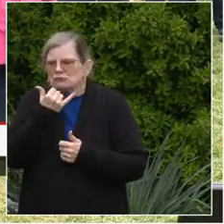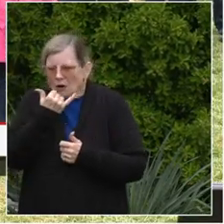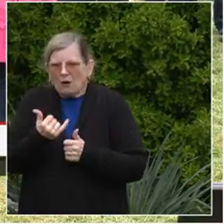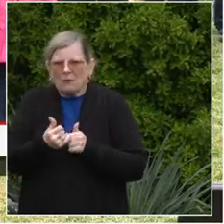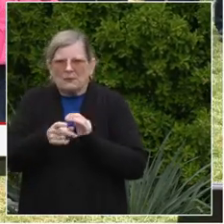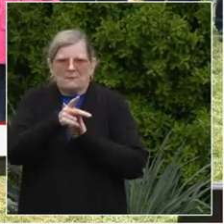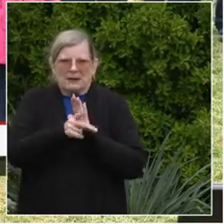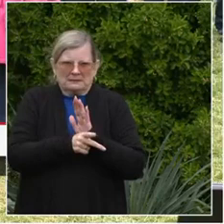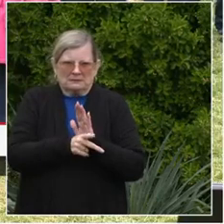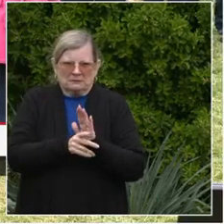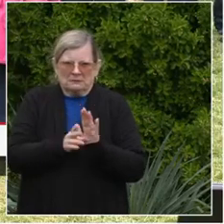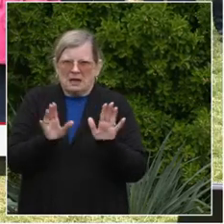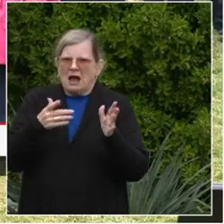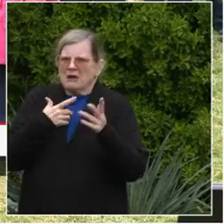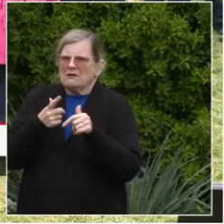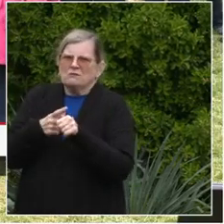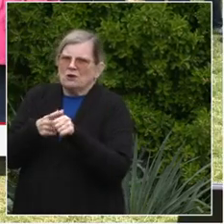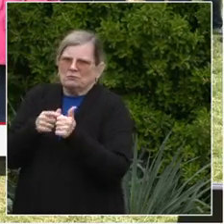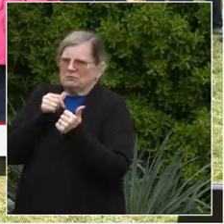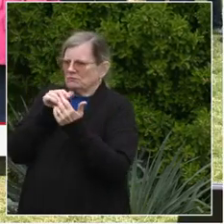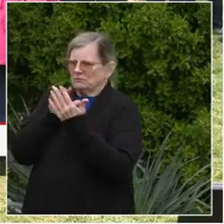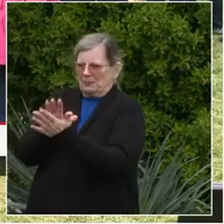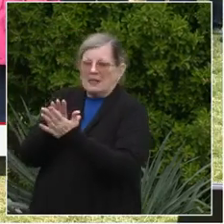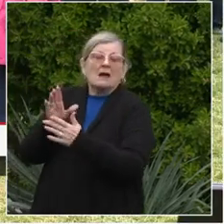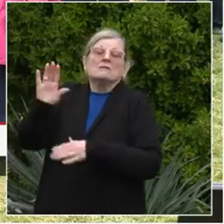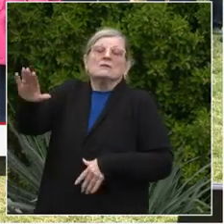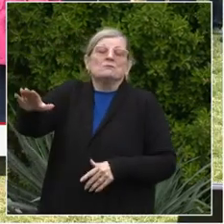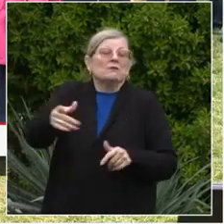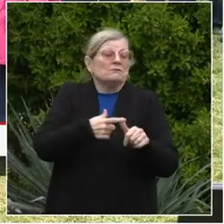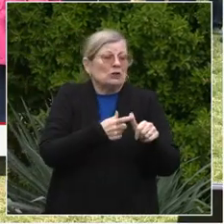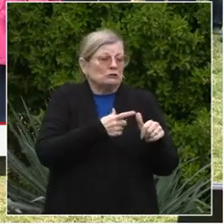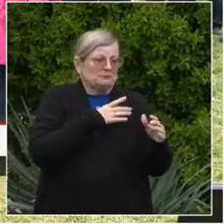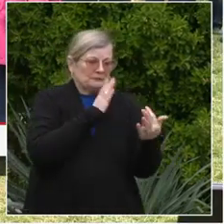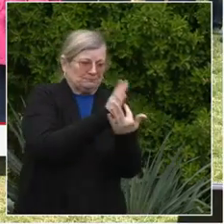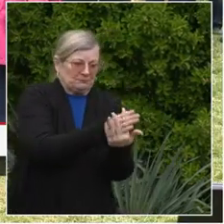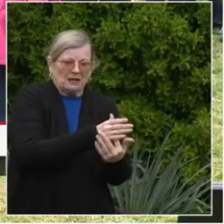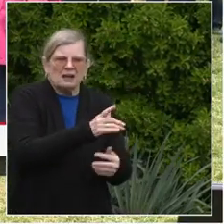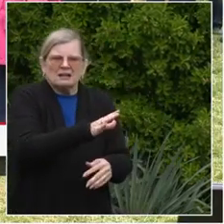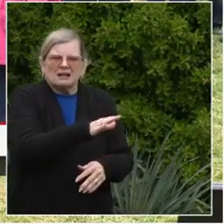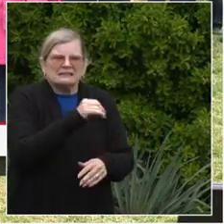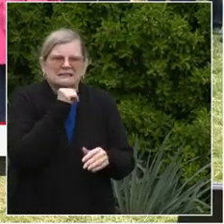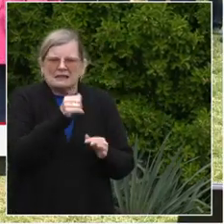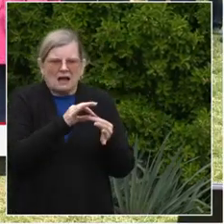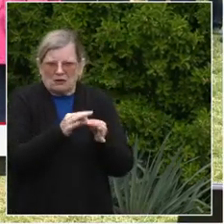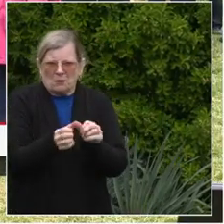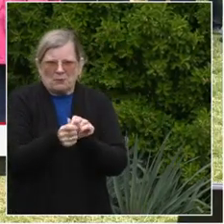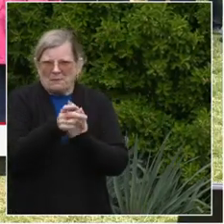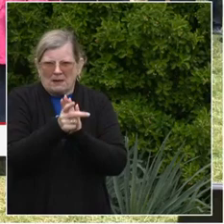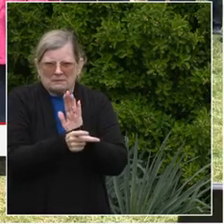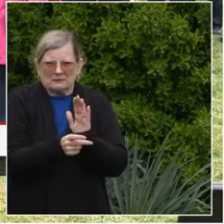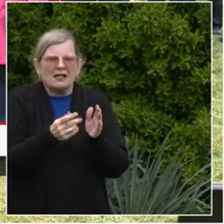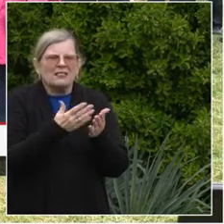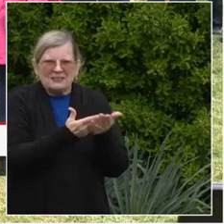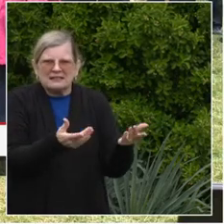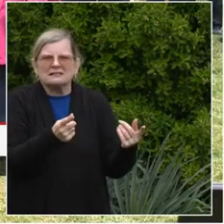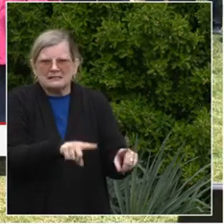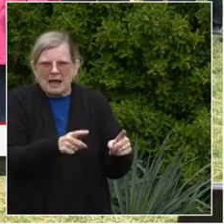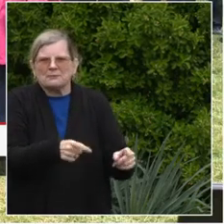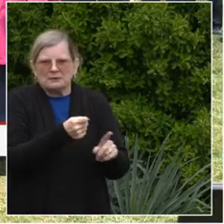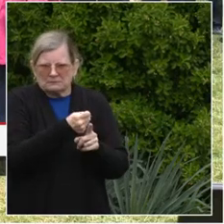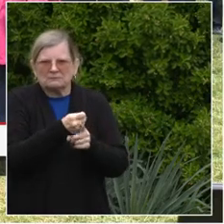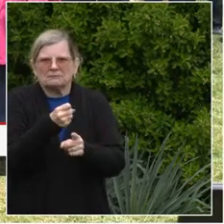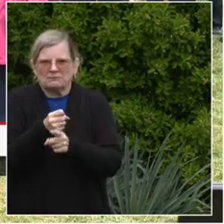me address those. First of all, that's not a policy. I don't know when these events happen. I got you. When did these events happen, sir? This summer, Charles Tavern. You